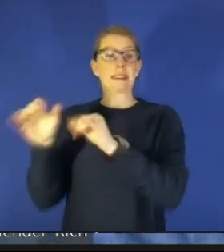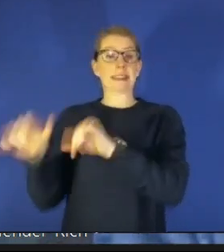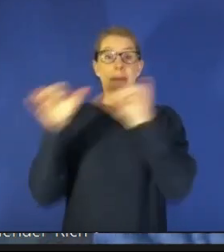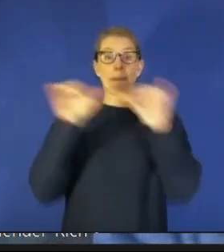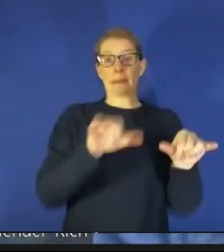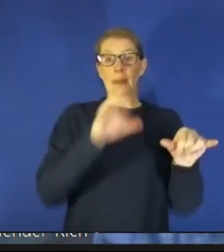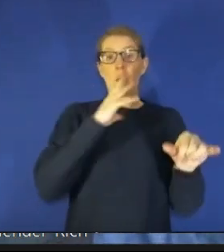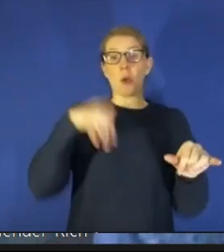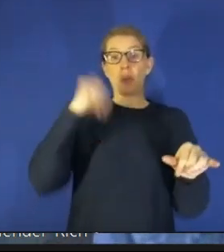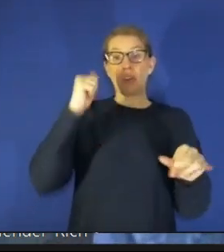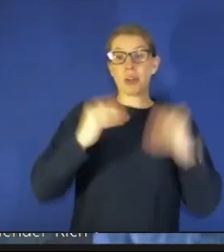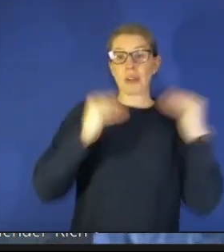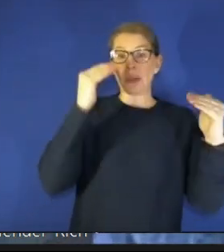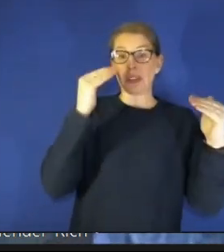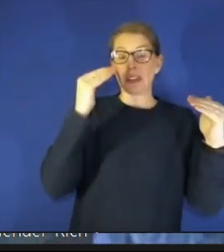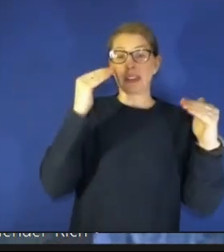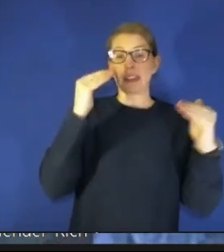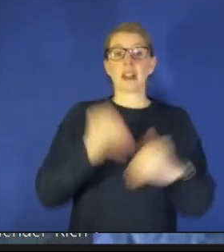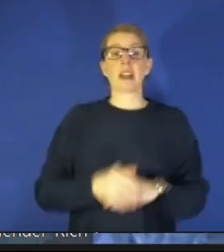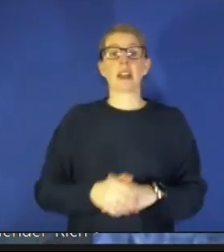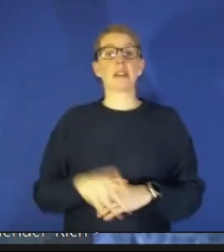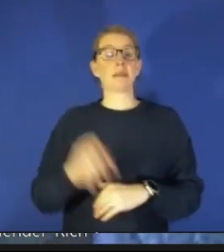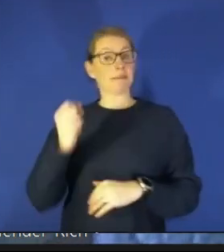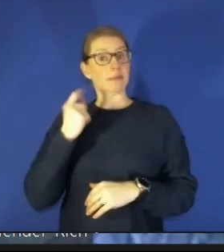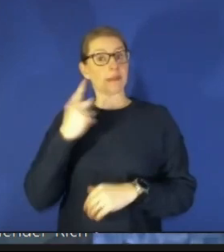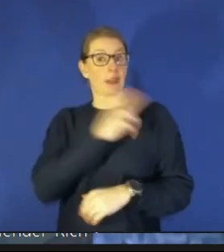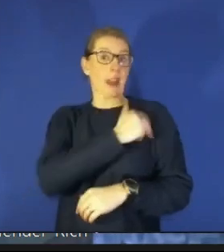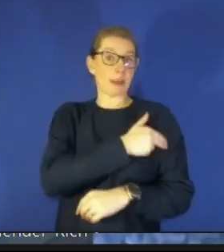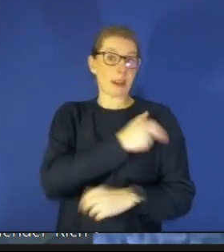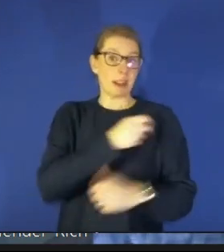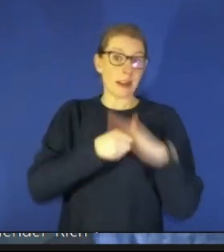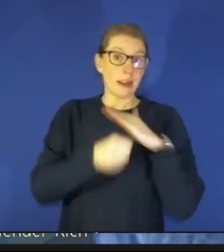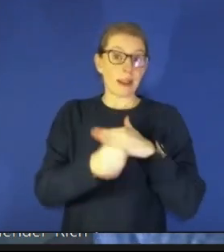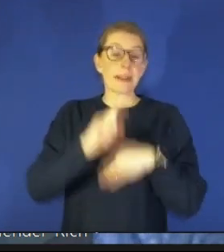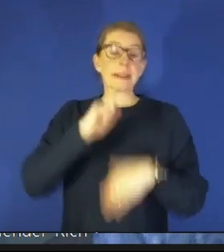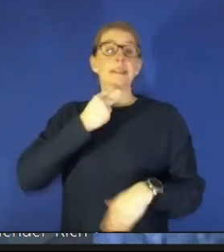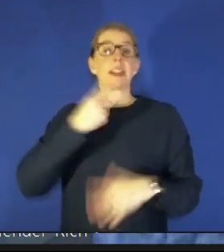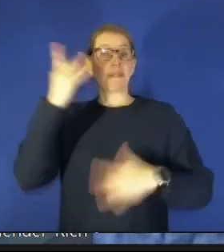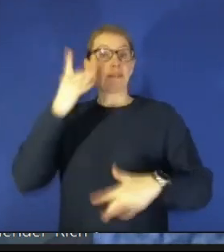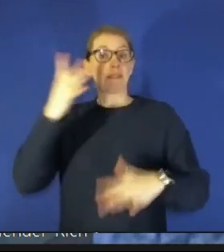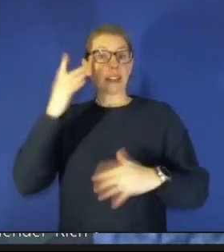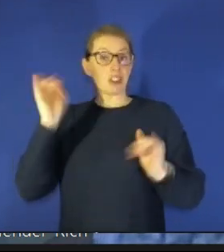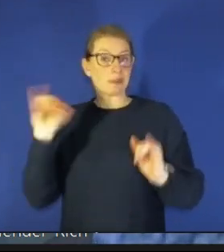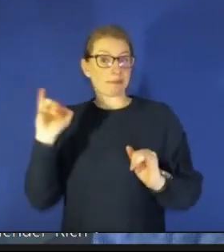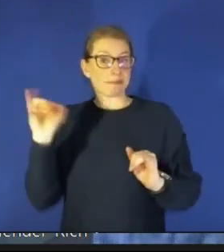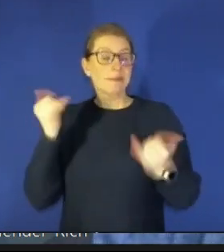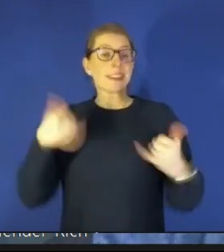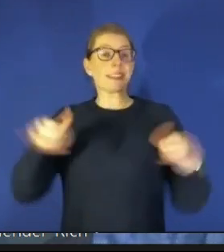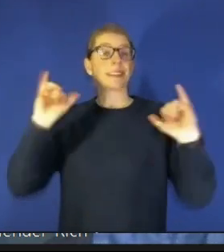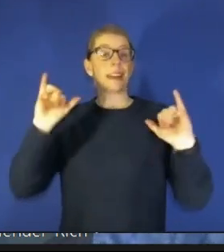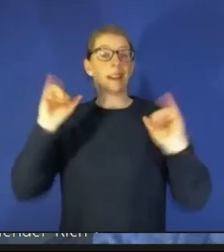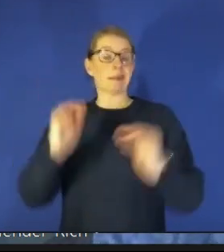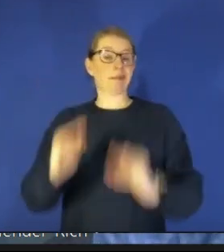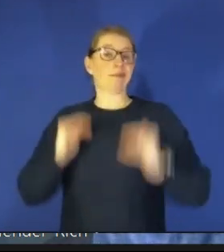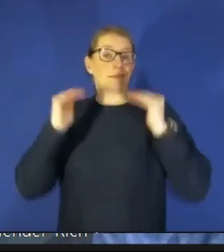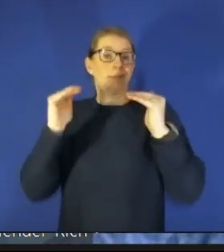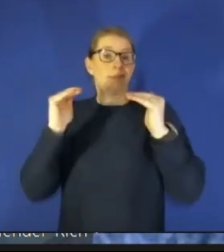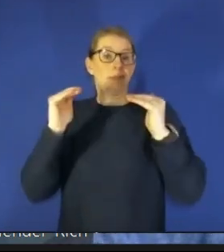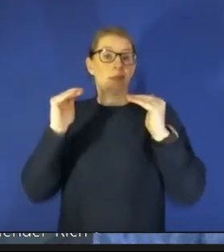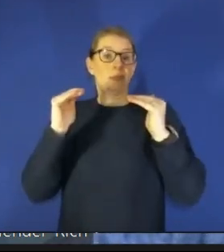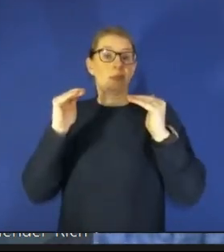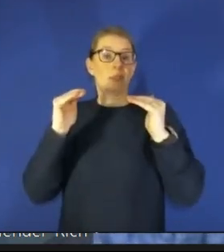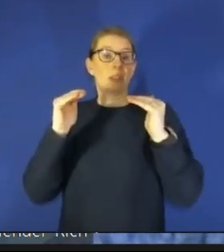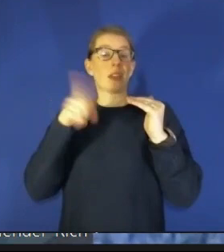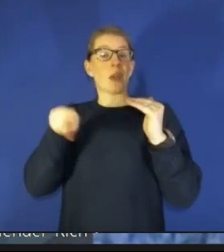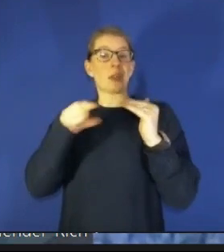adults. We do see that hospitalizations and more severe infections still continue to be higher amongst those that are higher